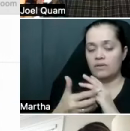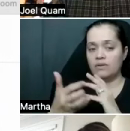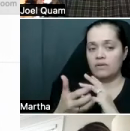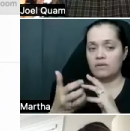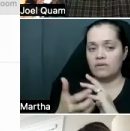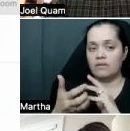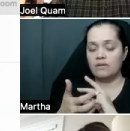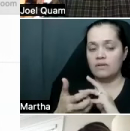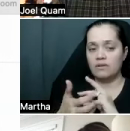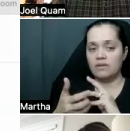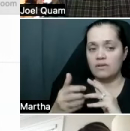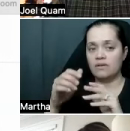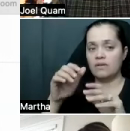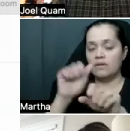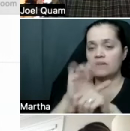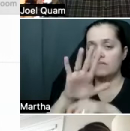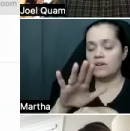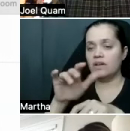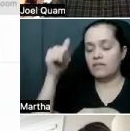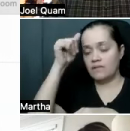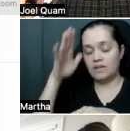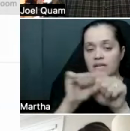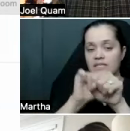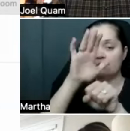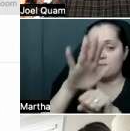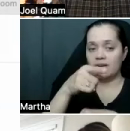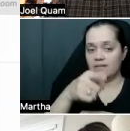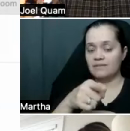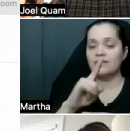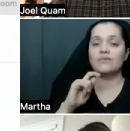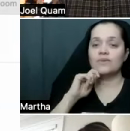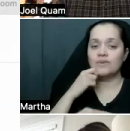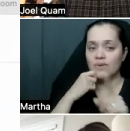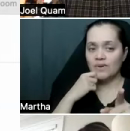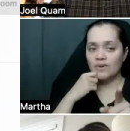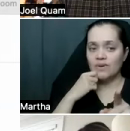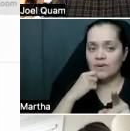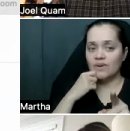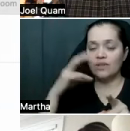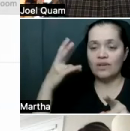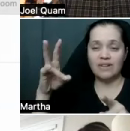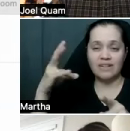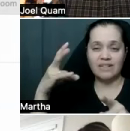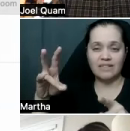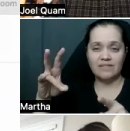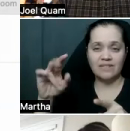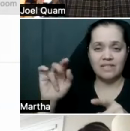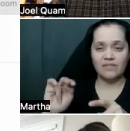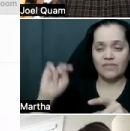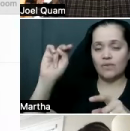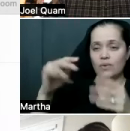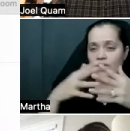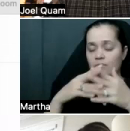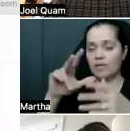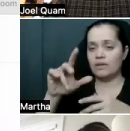sits on. Alaskan mountains, apparently, this is really cool. The 17th of North America's